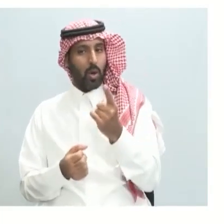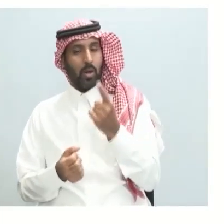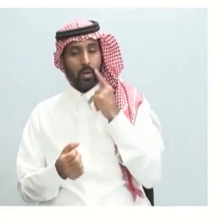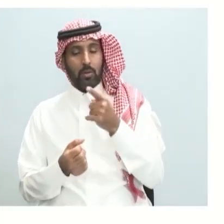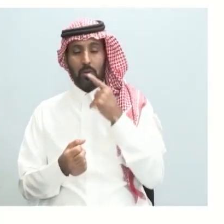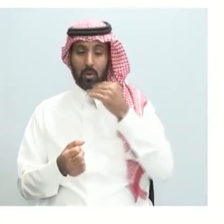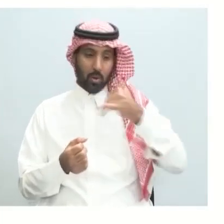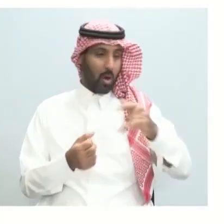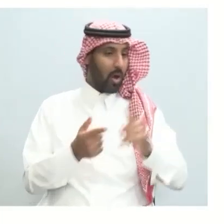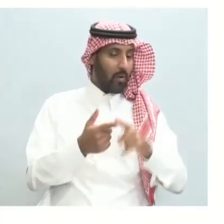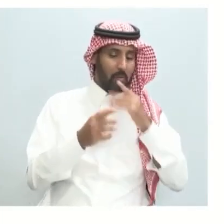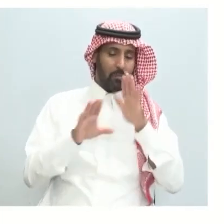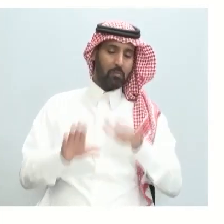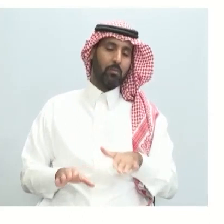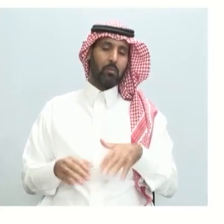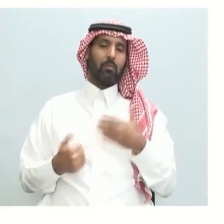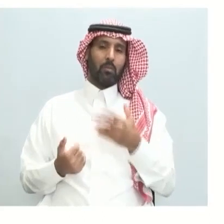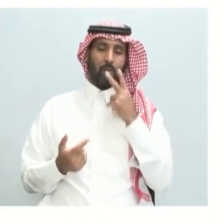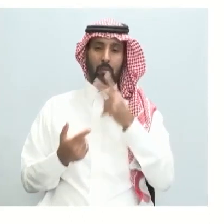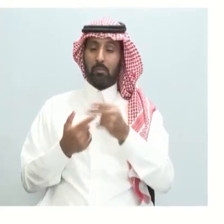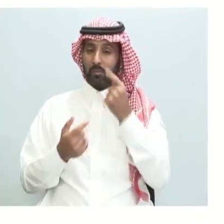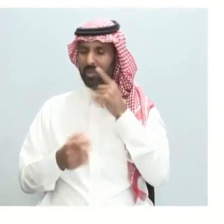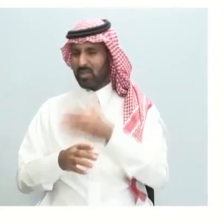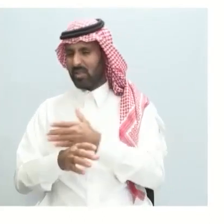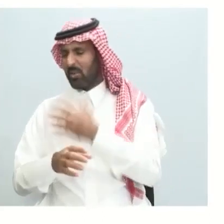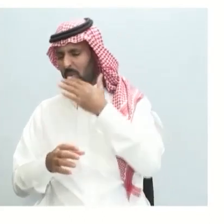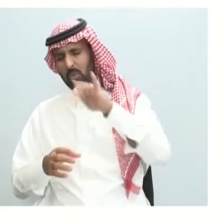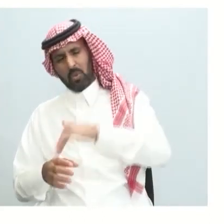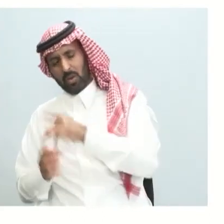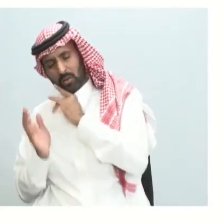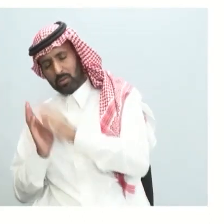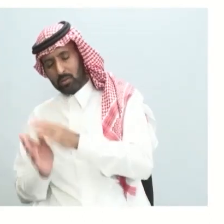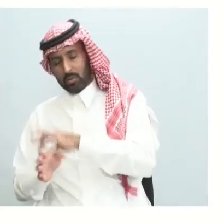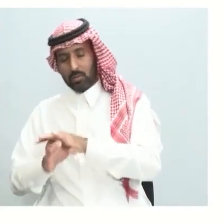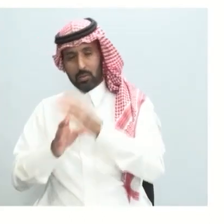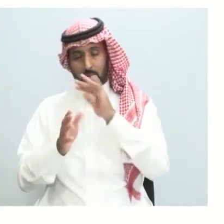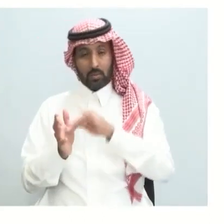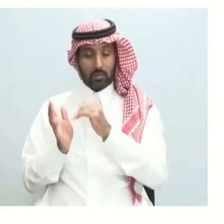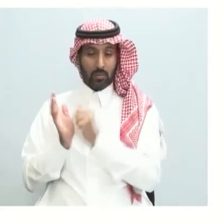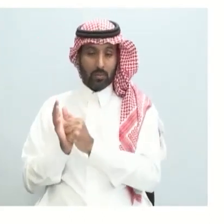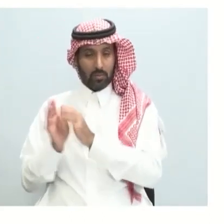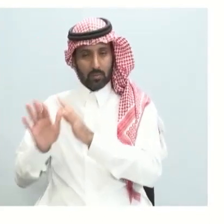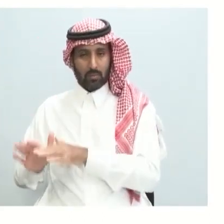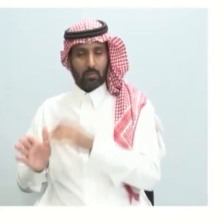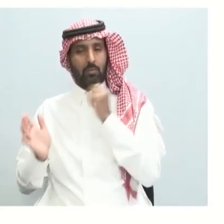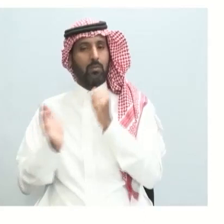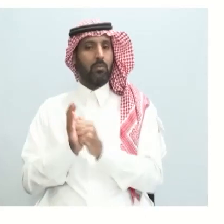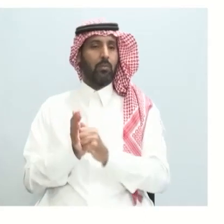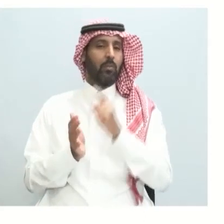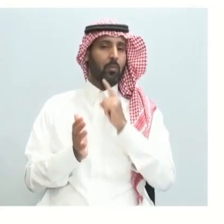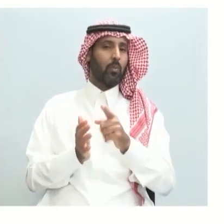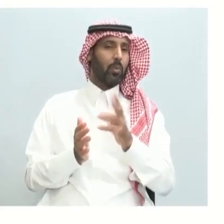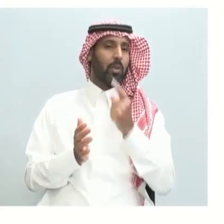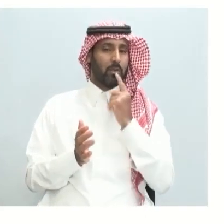where they go for comfort when they are hurt or sick. So when they are hurt and sick, home is what